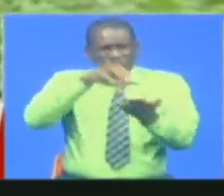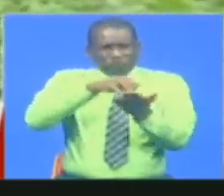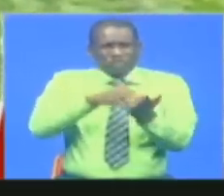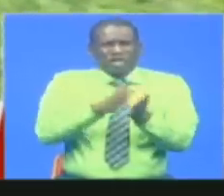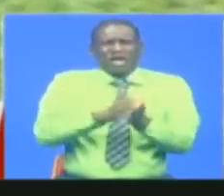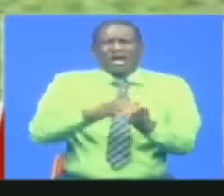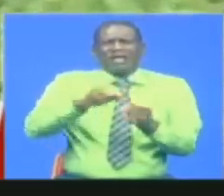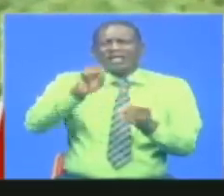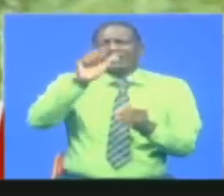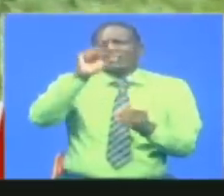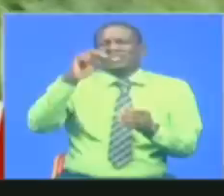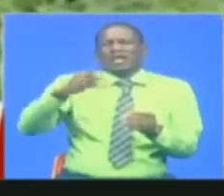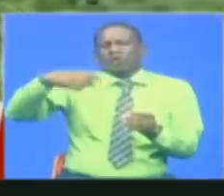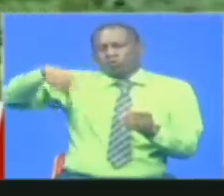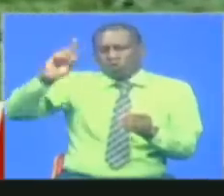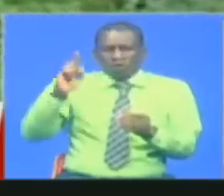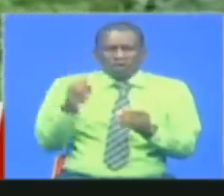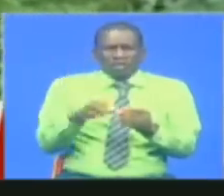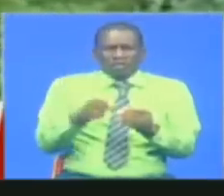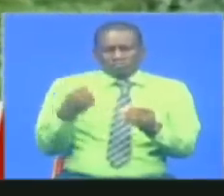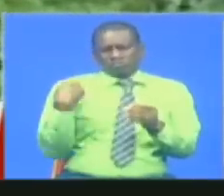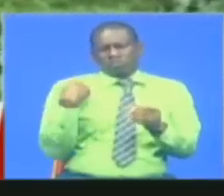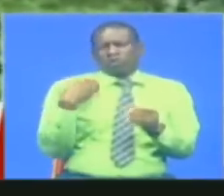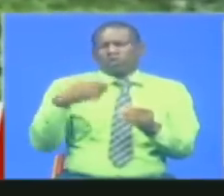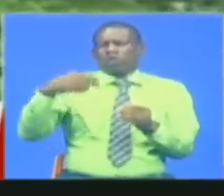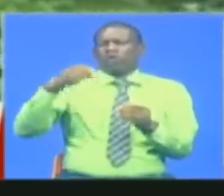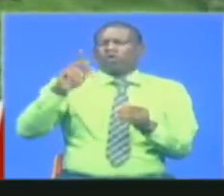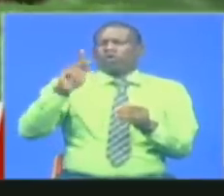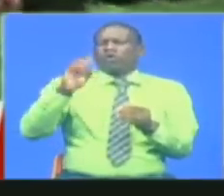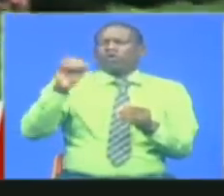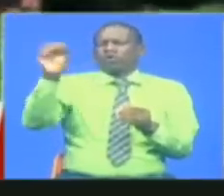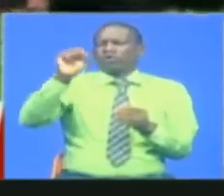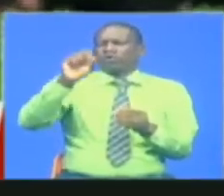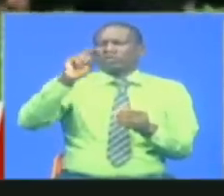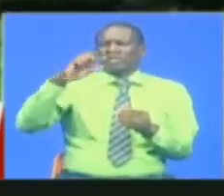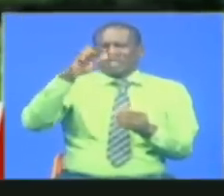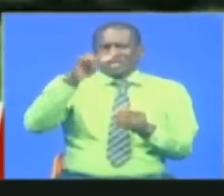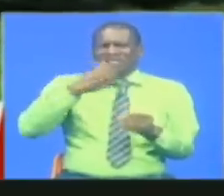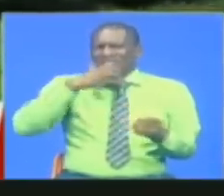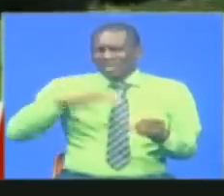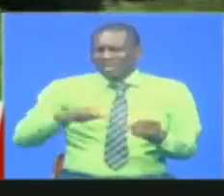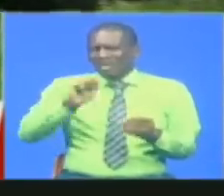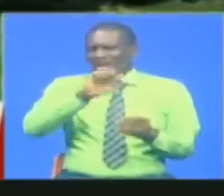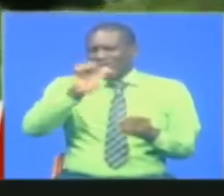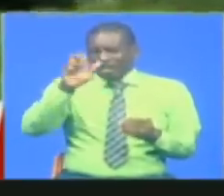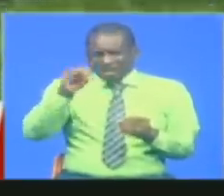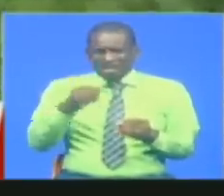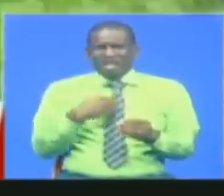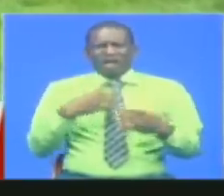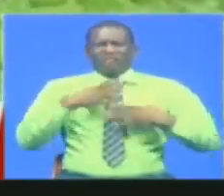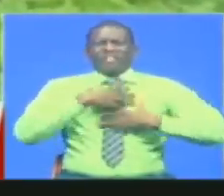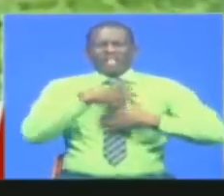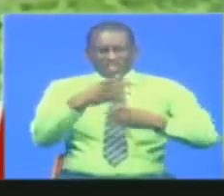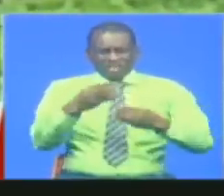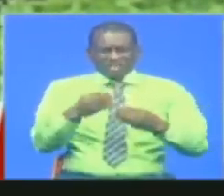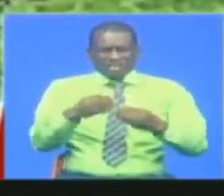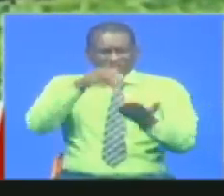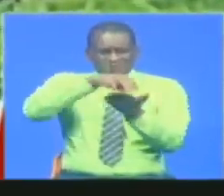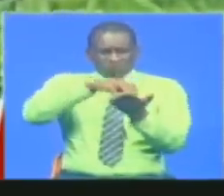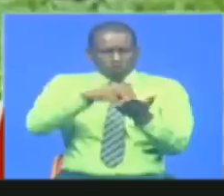Henry Kosgei. Recently, Henry Kosgei's son, lawyer Alan Kosgei, has shown great interest in the seat